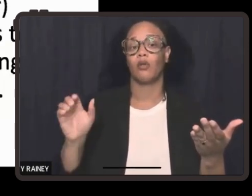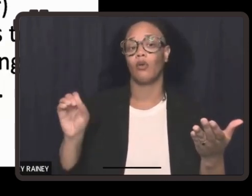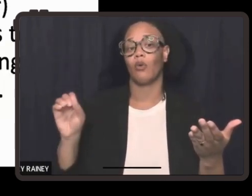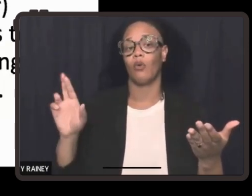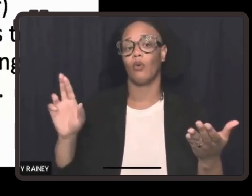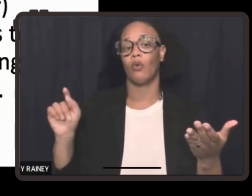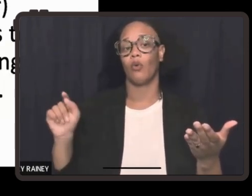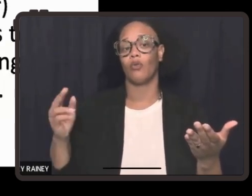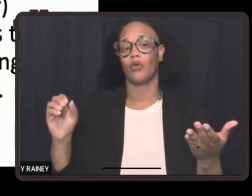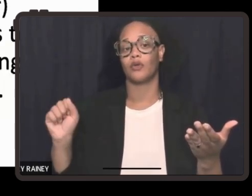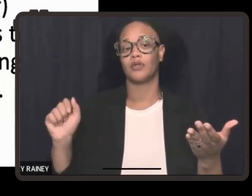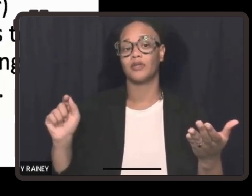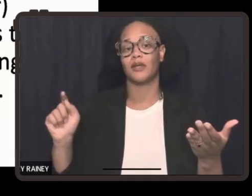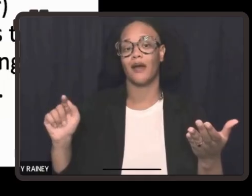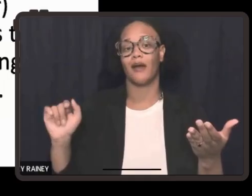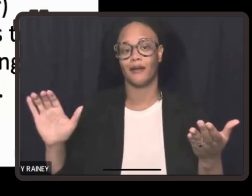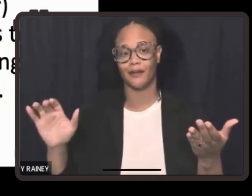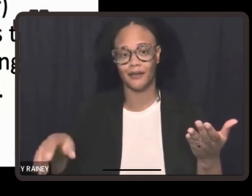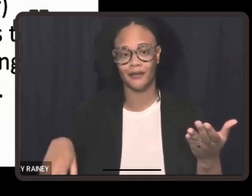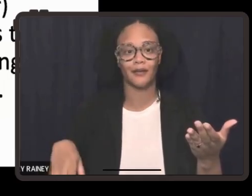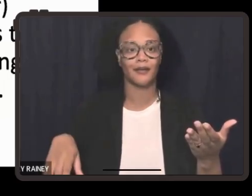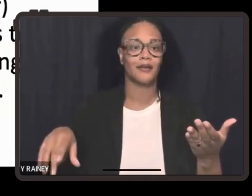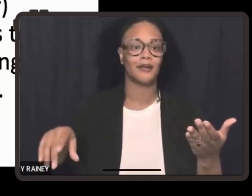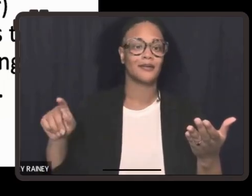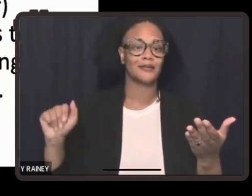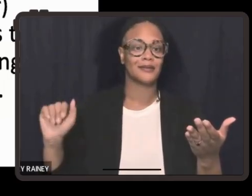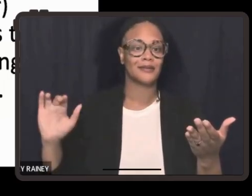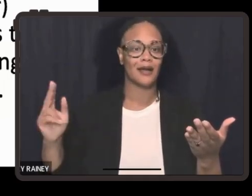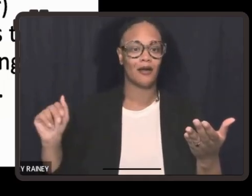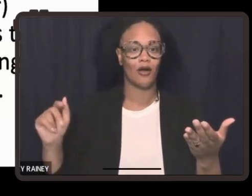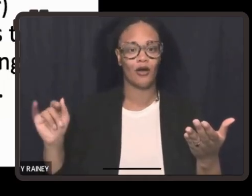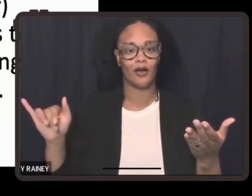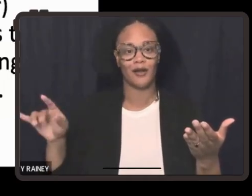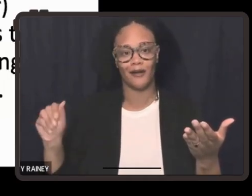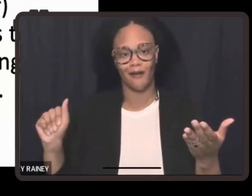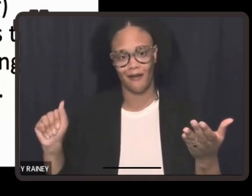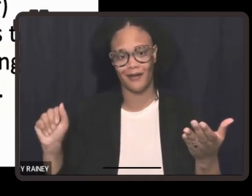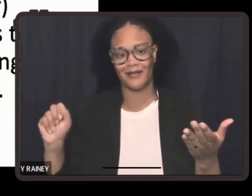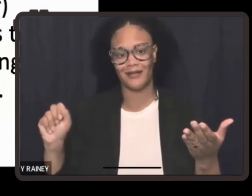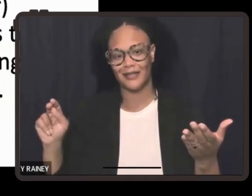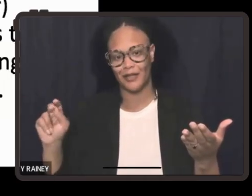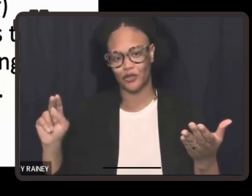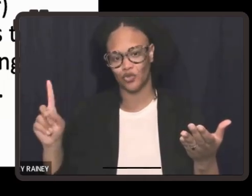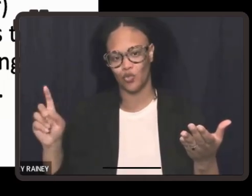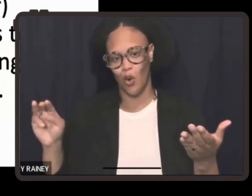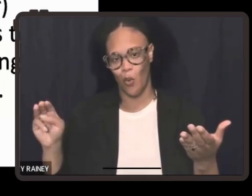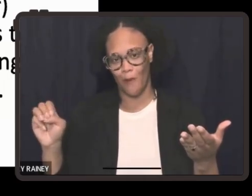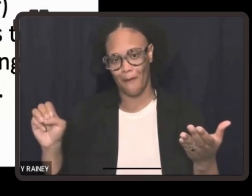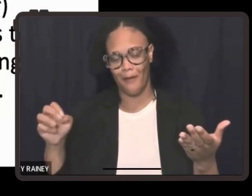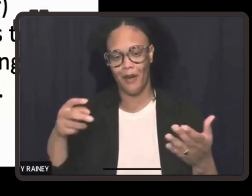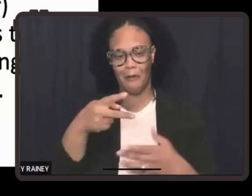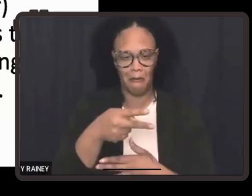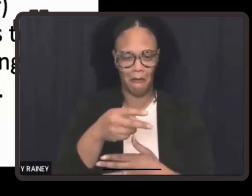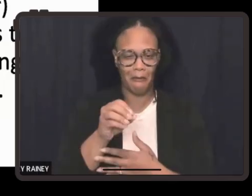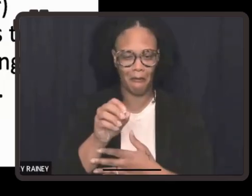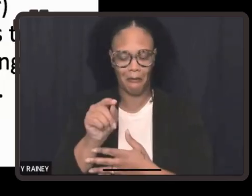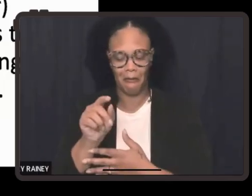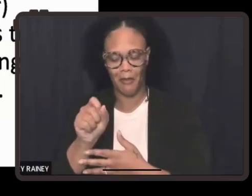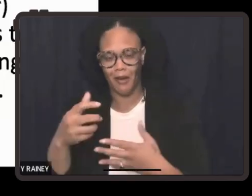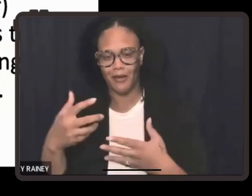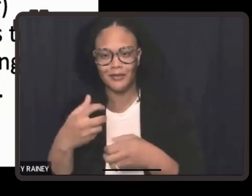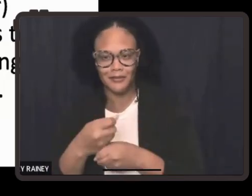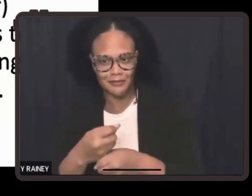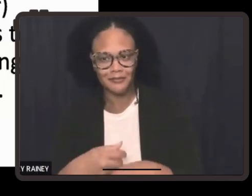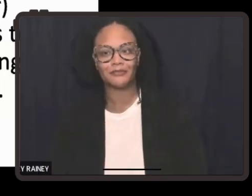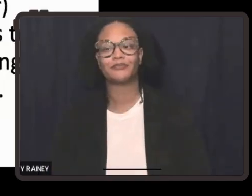are many of them, and we actually feel they're probably all affected, less so the eye ones, but the eyes have got their own problems. But essentially all